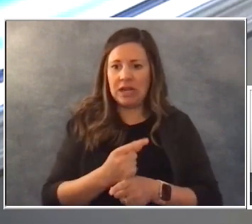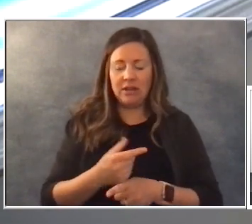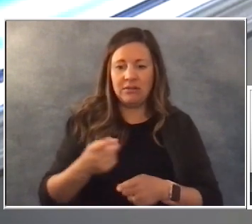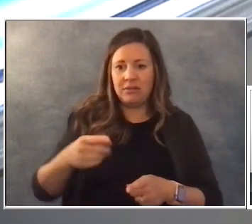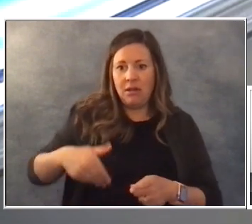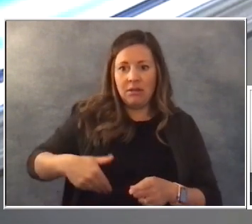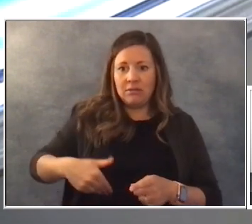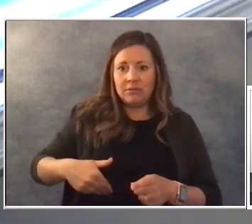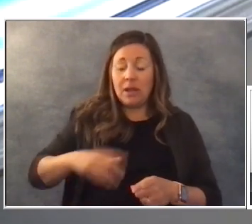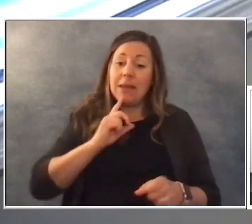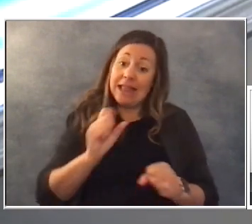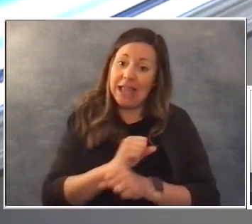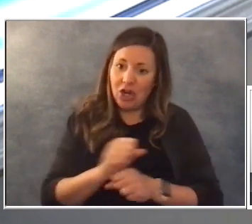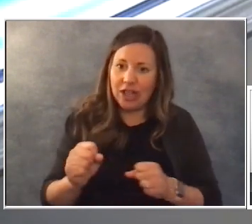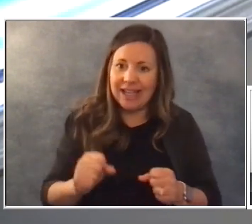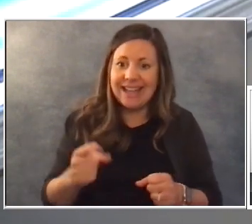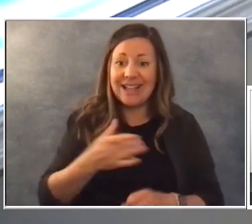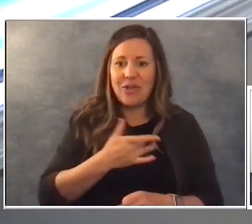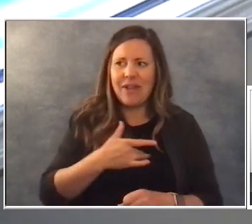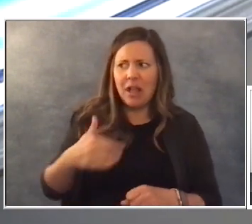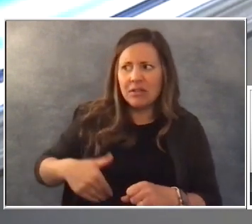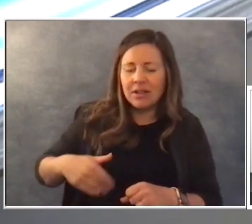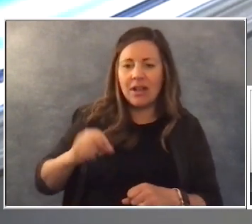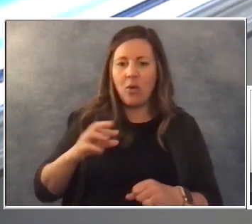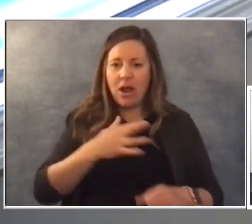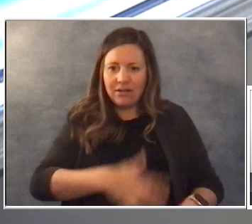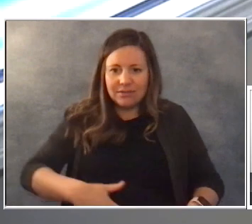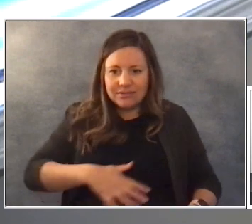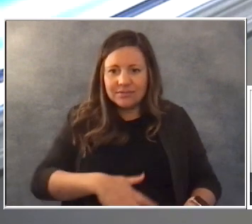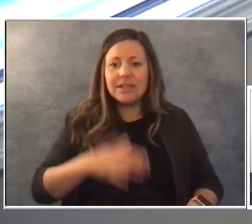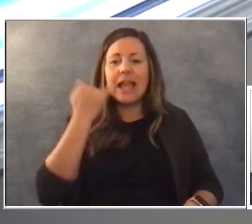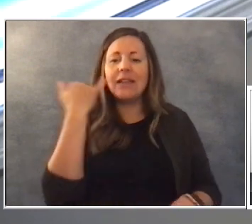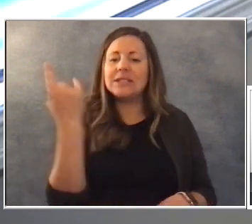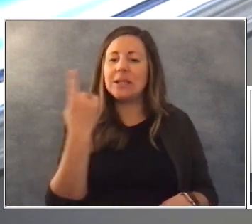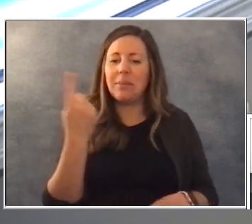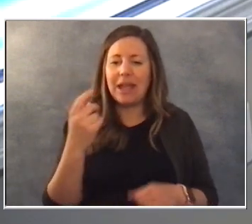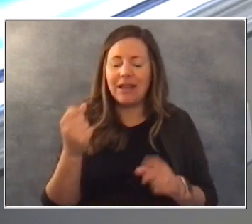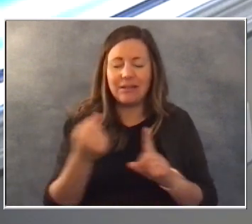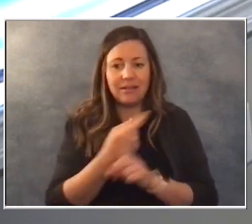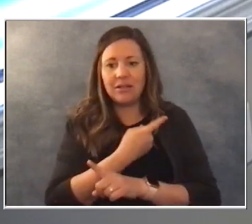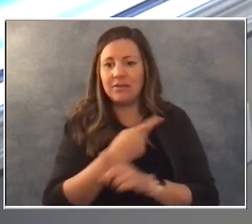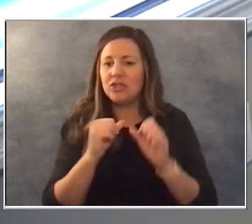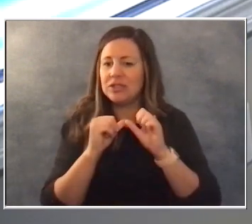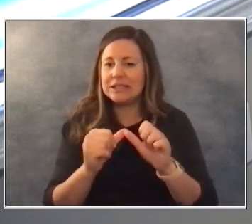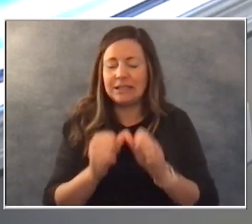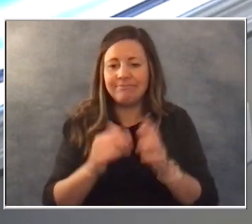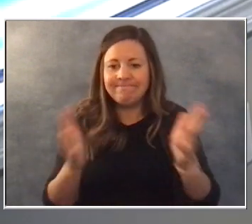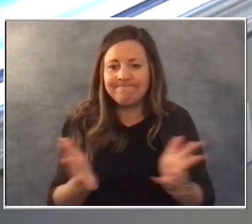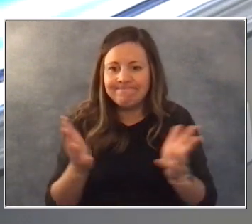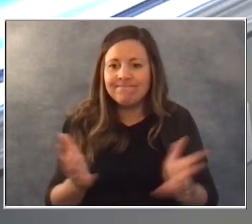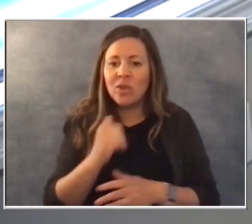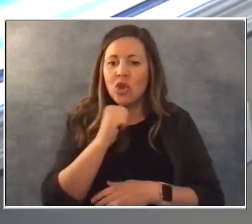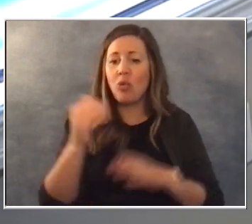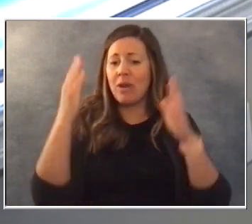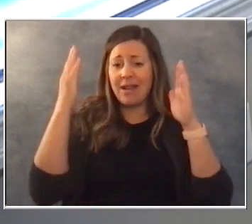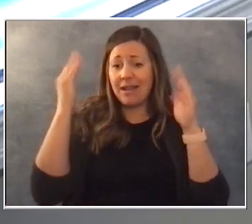literally and physically. So yeah, if something's off, just keep pushing. Don't just accept